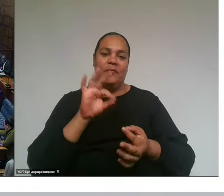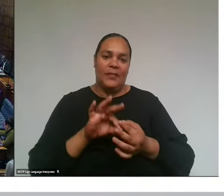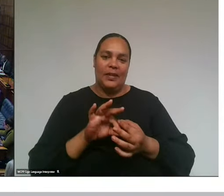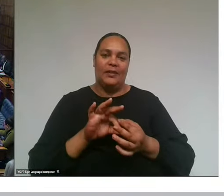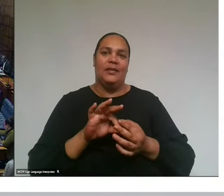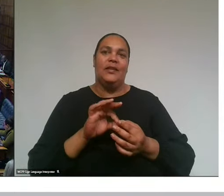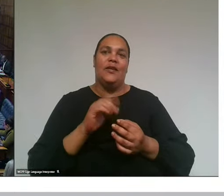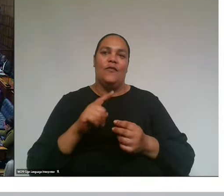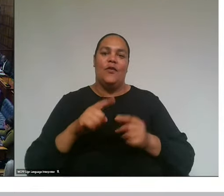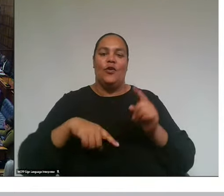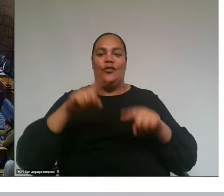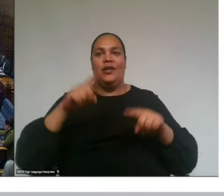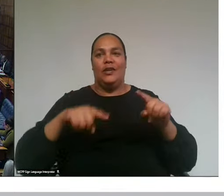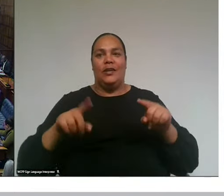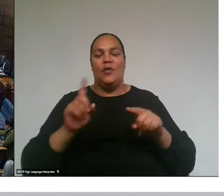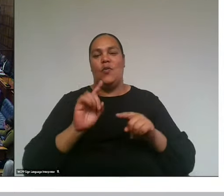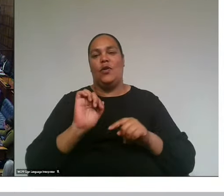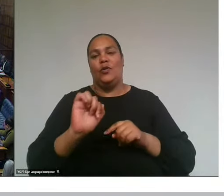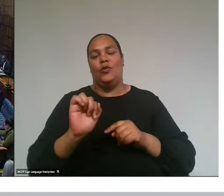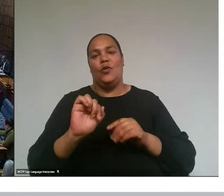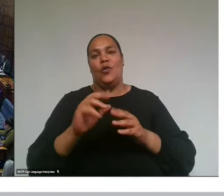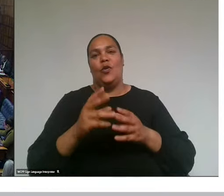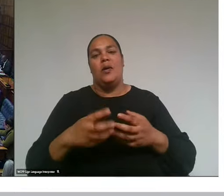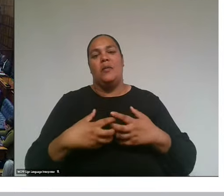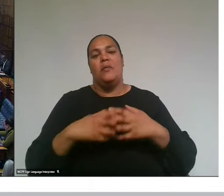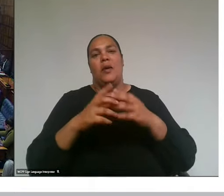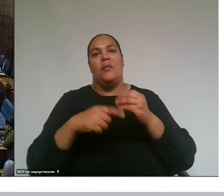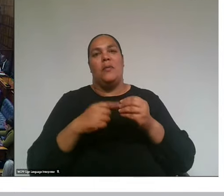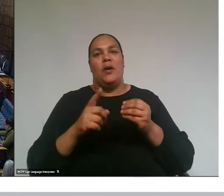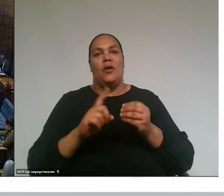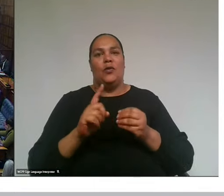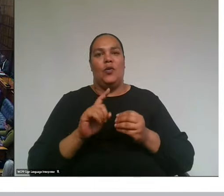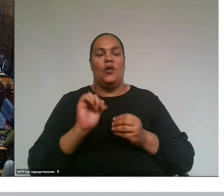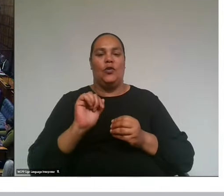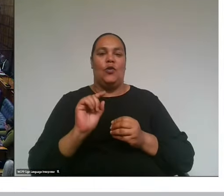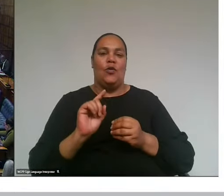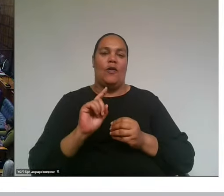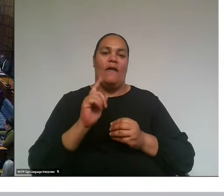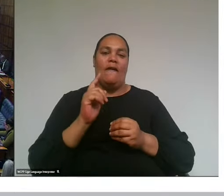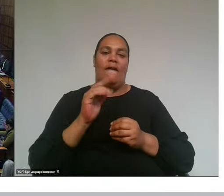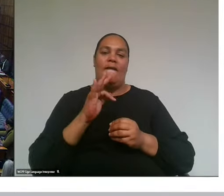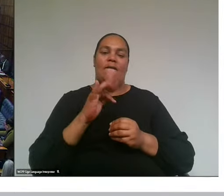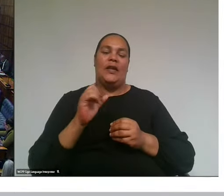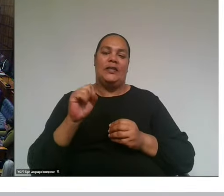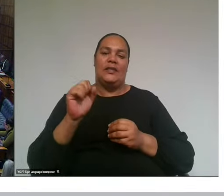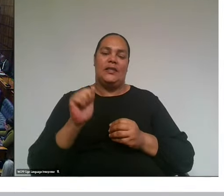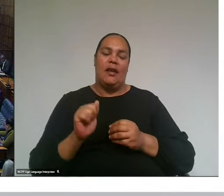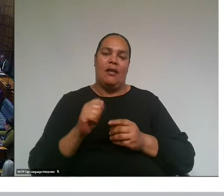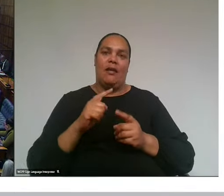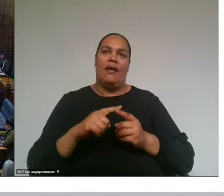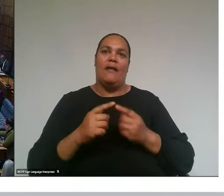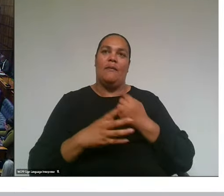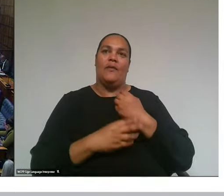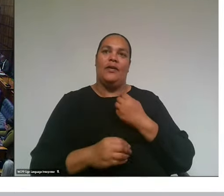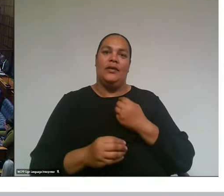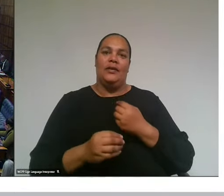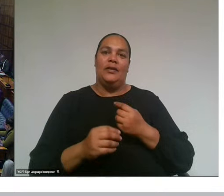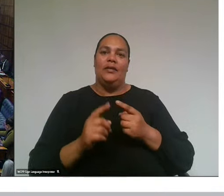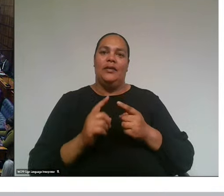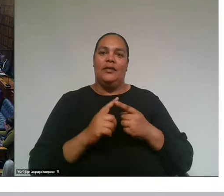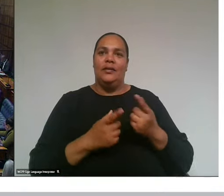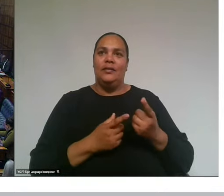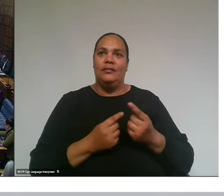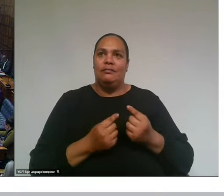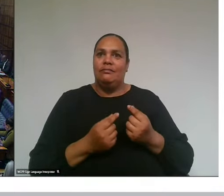particular geographies that bring about or faster poverty those geographies if you